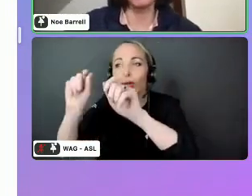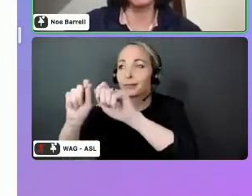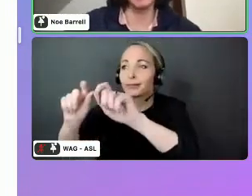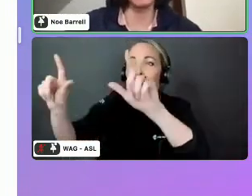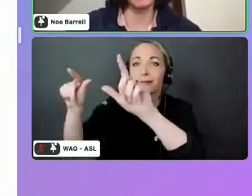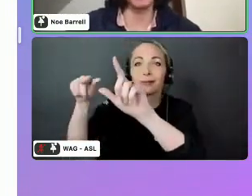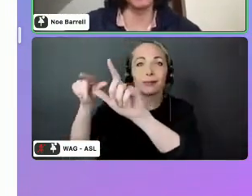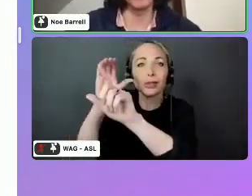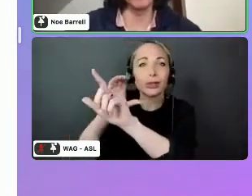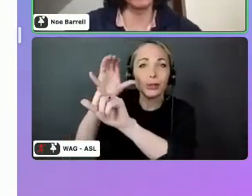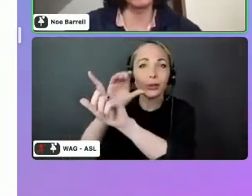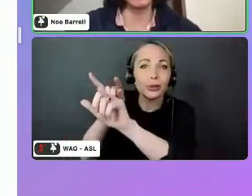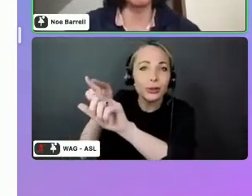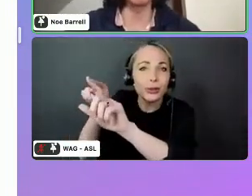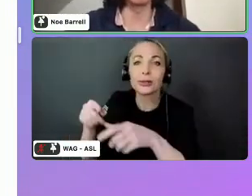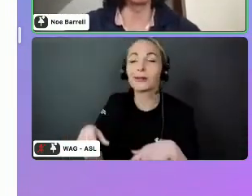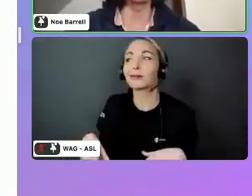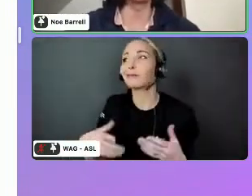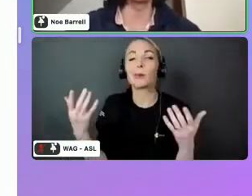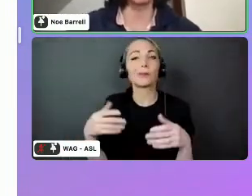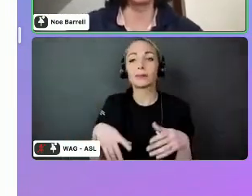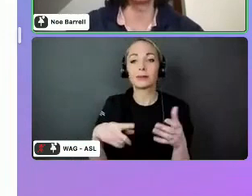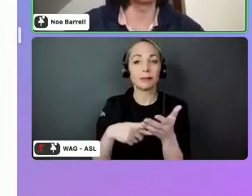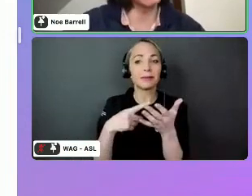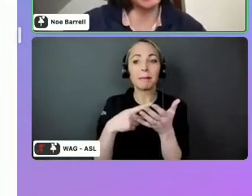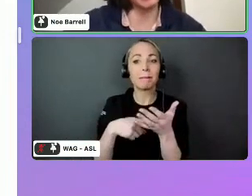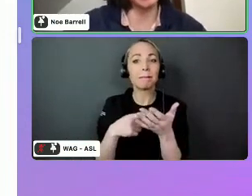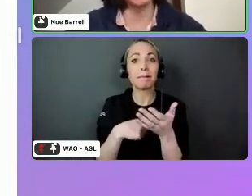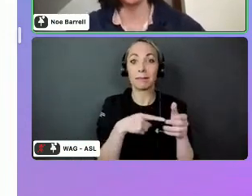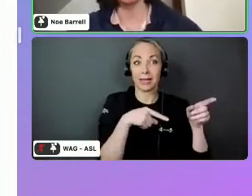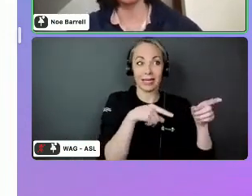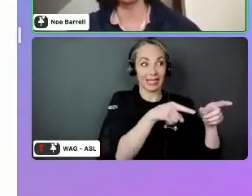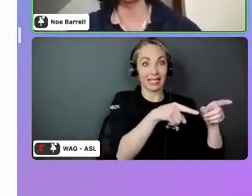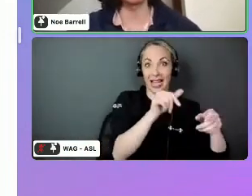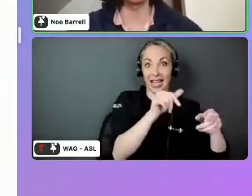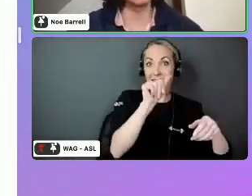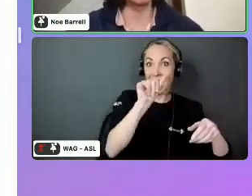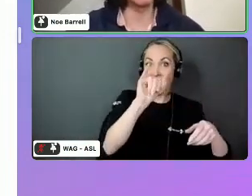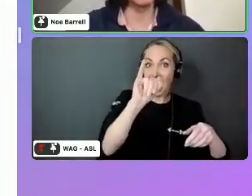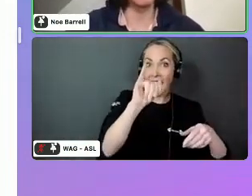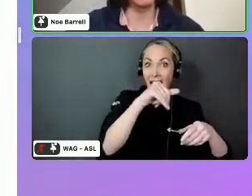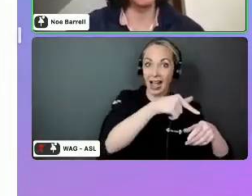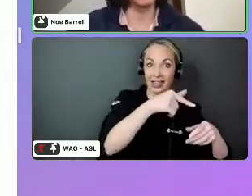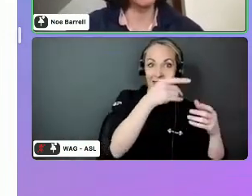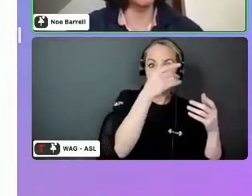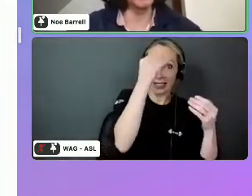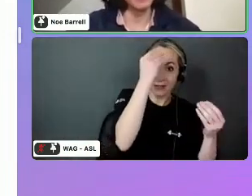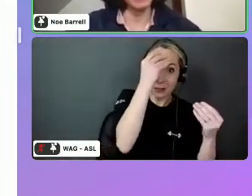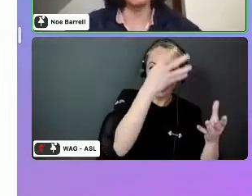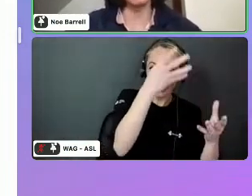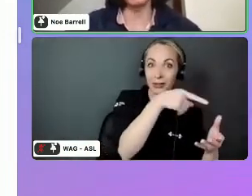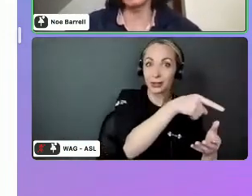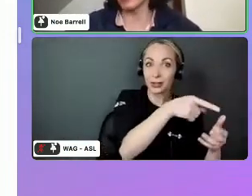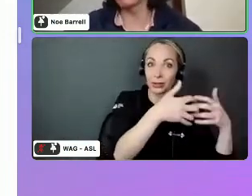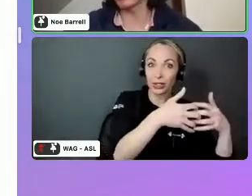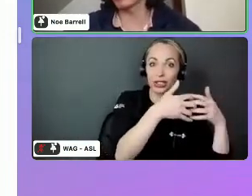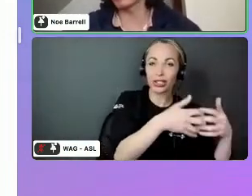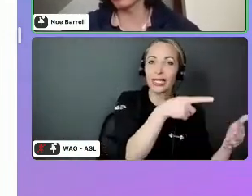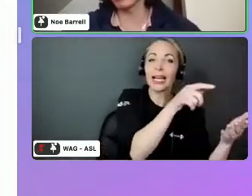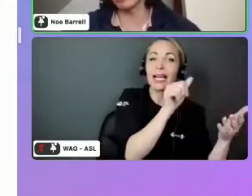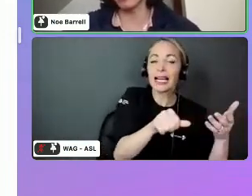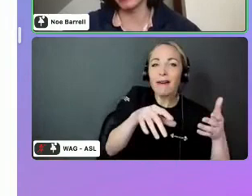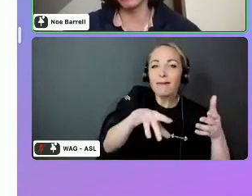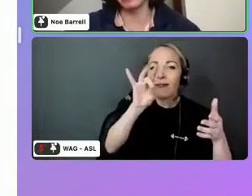even understand, that our neural network is able to encode implicitly about the relationships of these objects to one another. And so this has helped